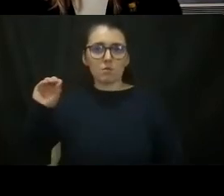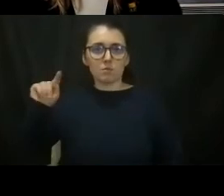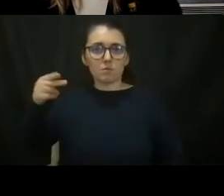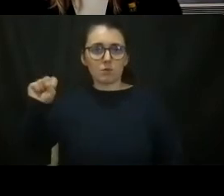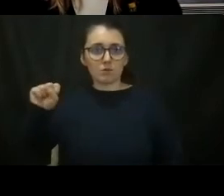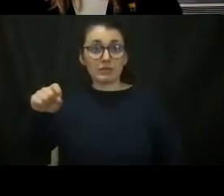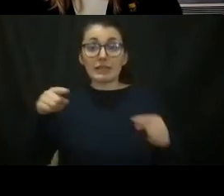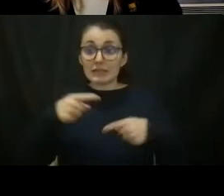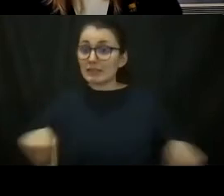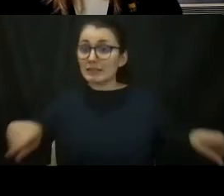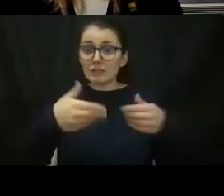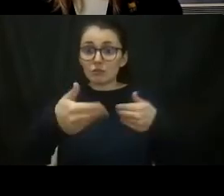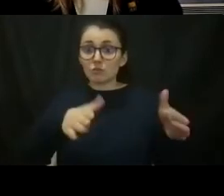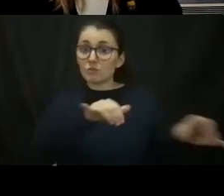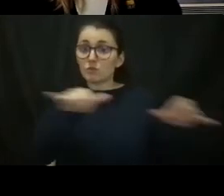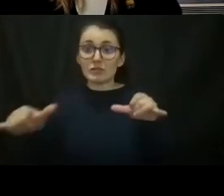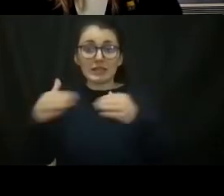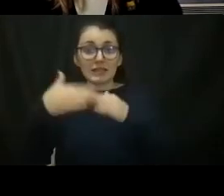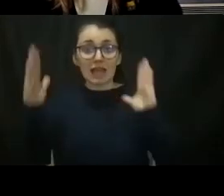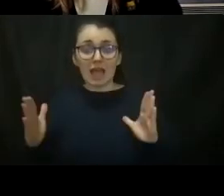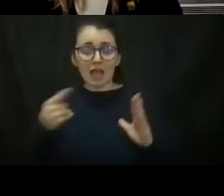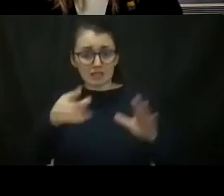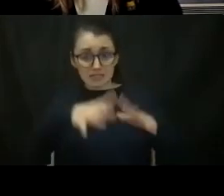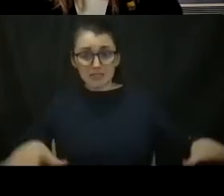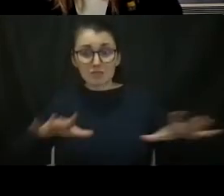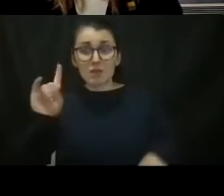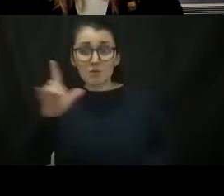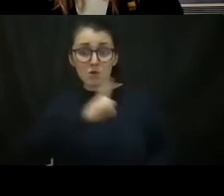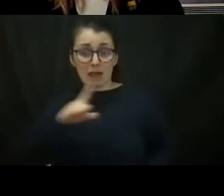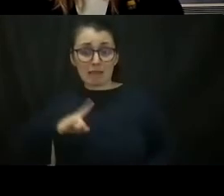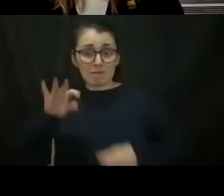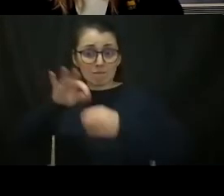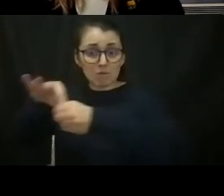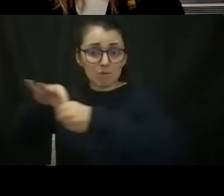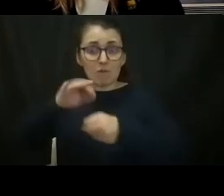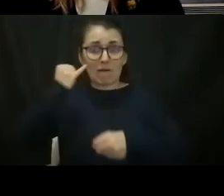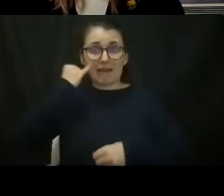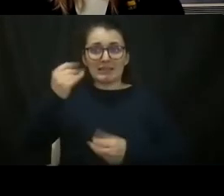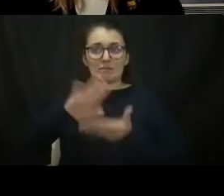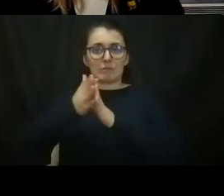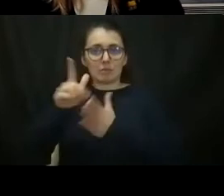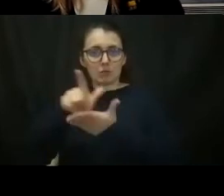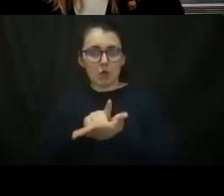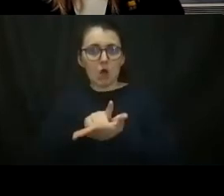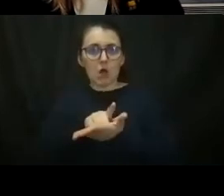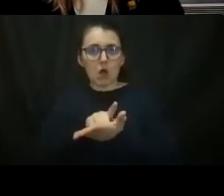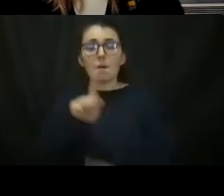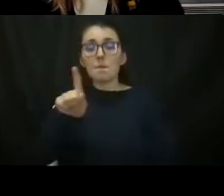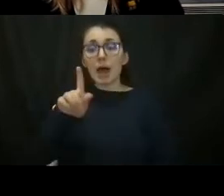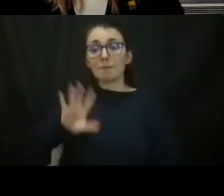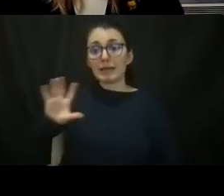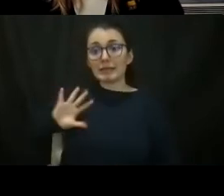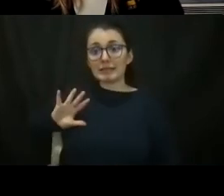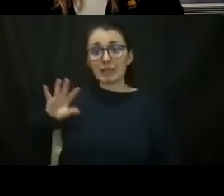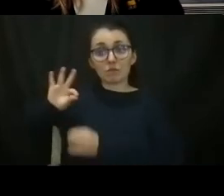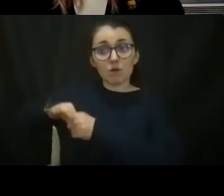is just like the House in that this is a space where your legislators are voting on ideas for laws. But back in the day when they